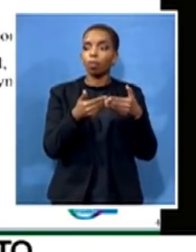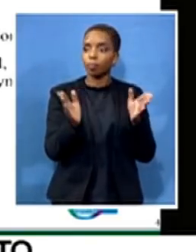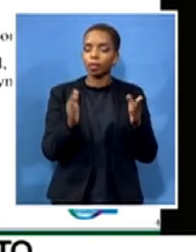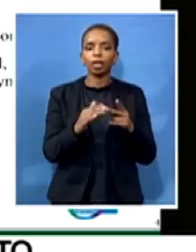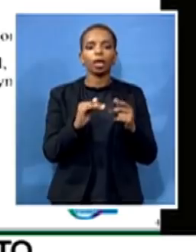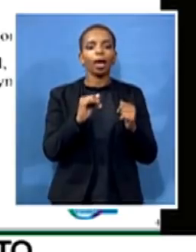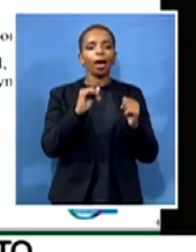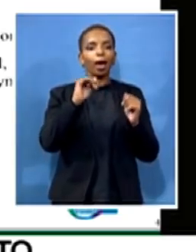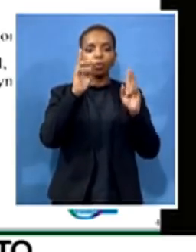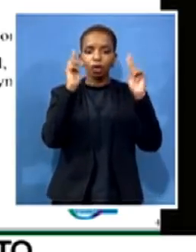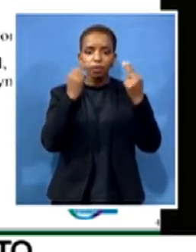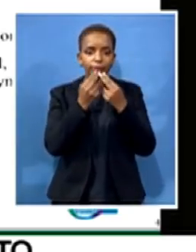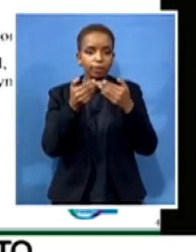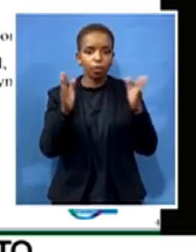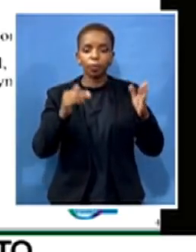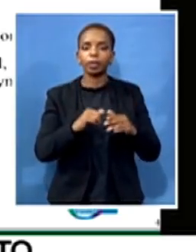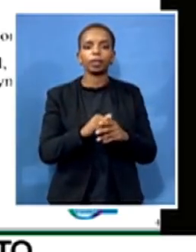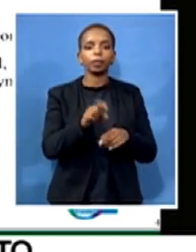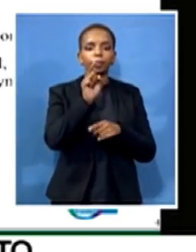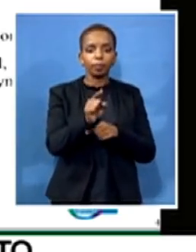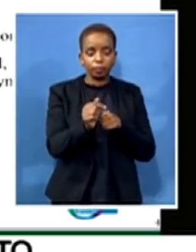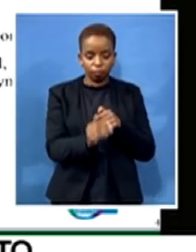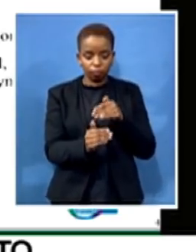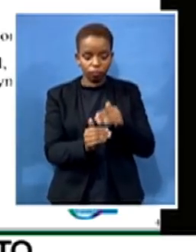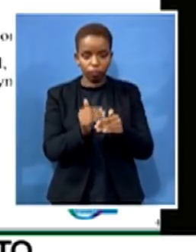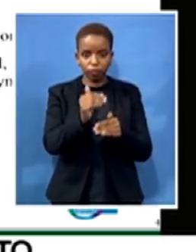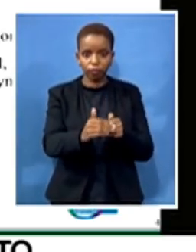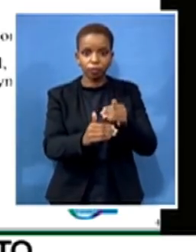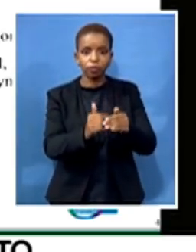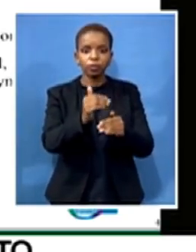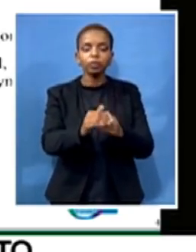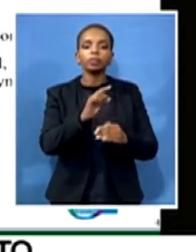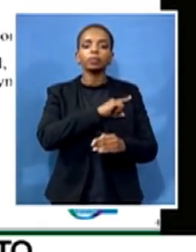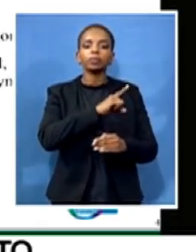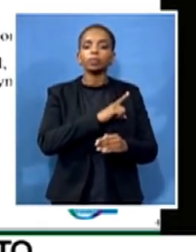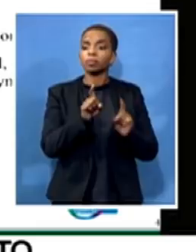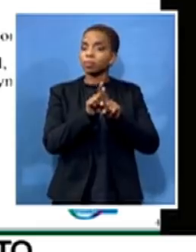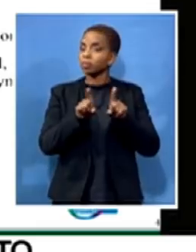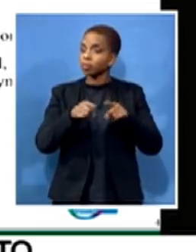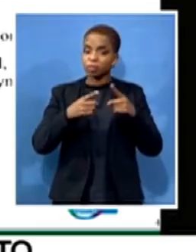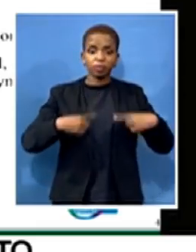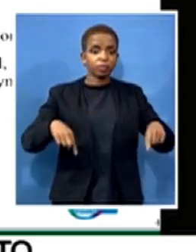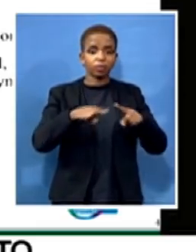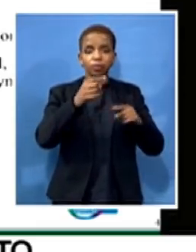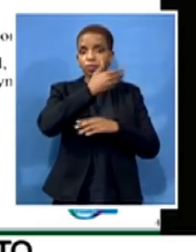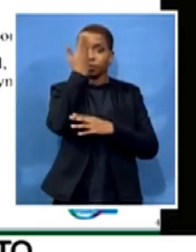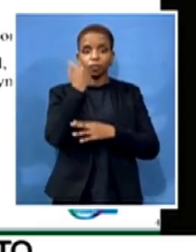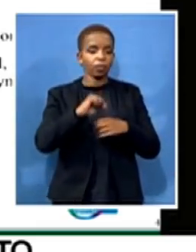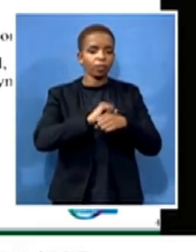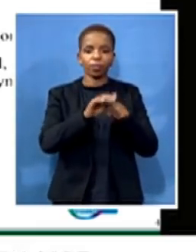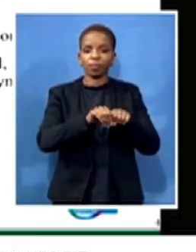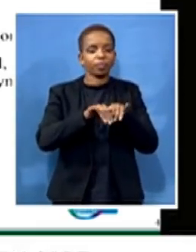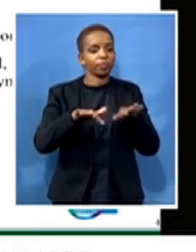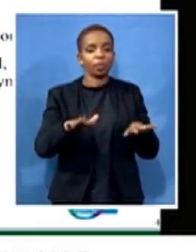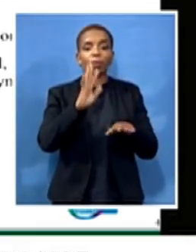of process because everyone is not used to COVID, and so it's going to take us a while to get used to it. But I think that it's